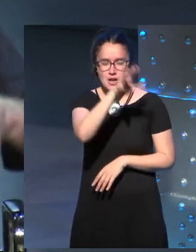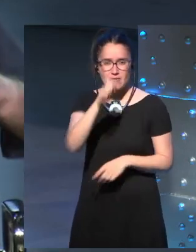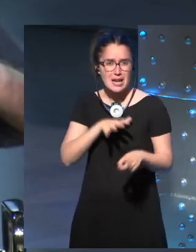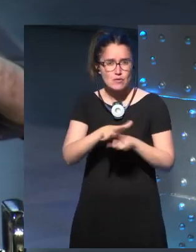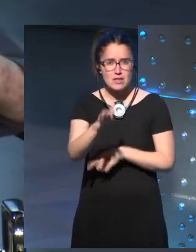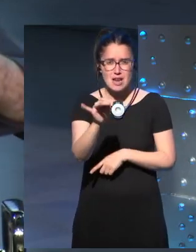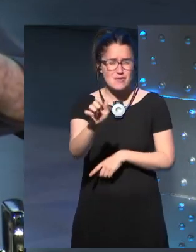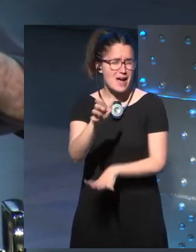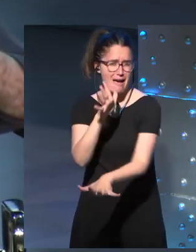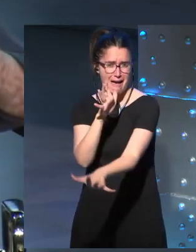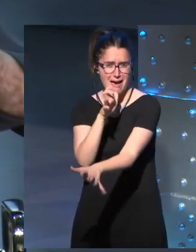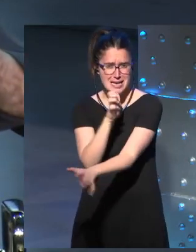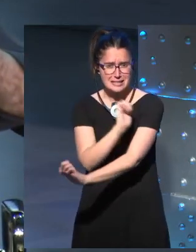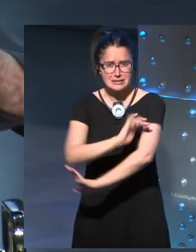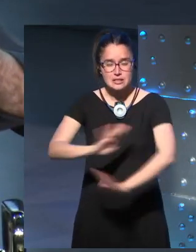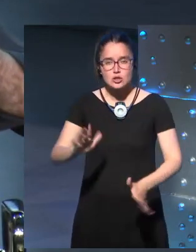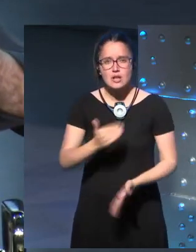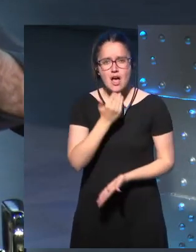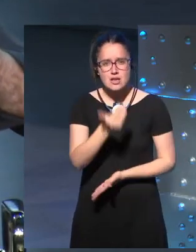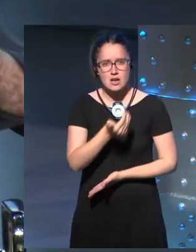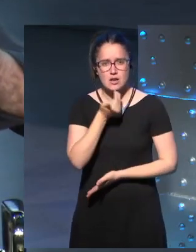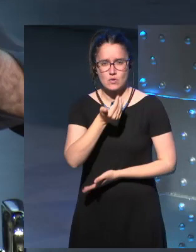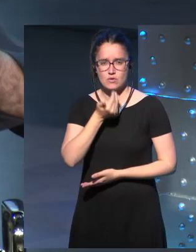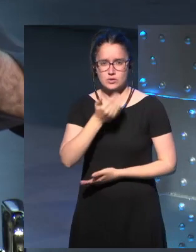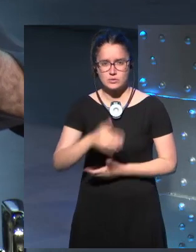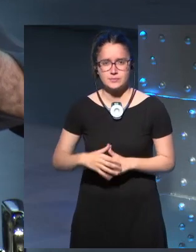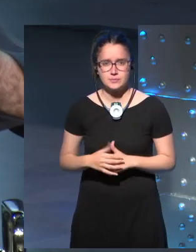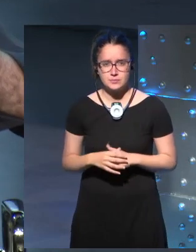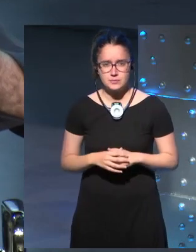So there's something about